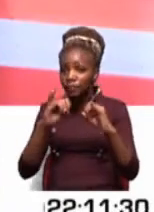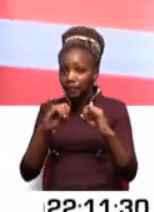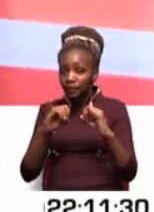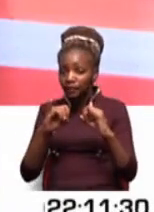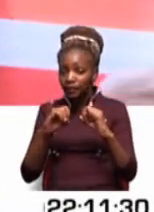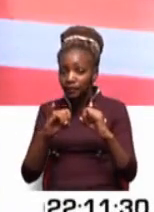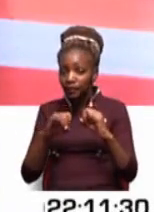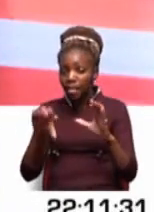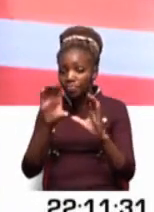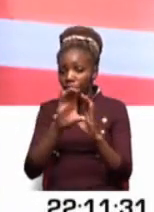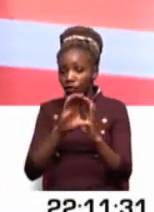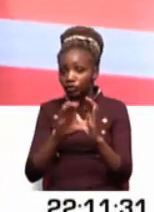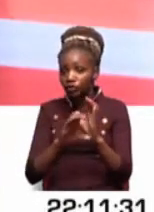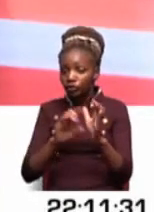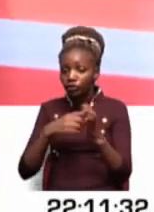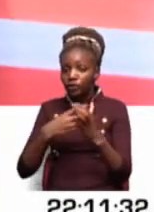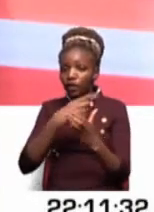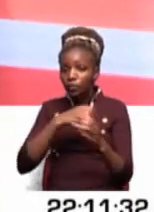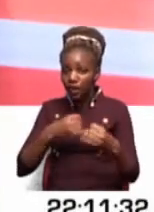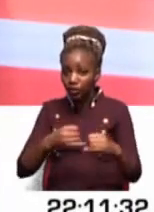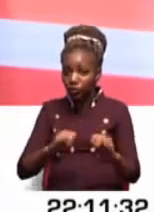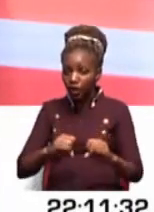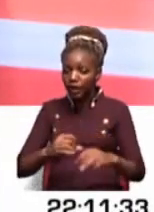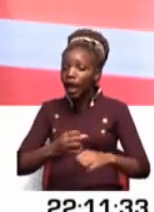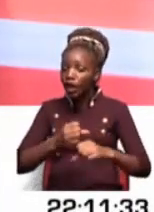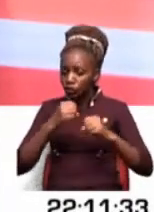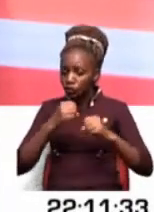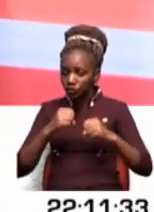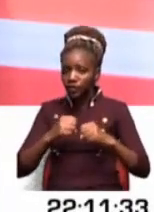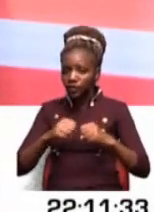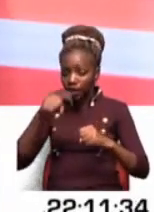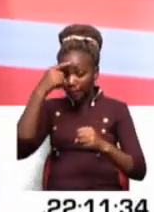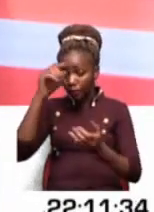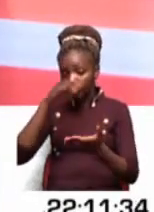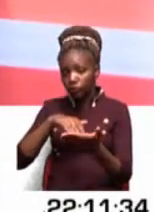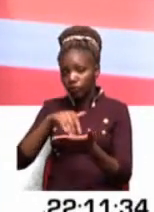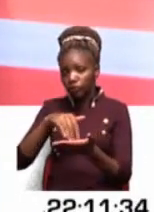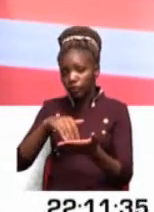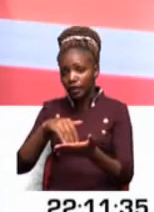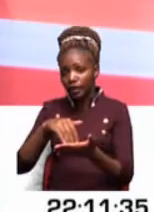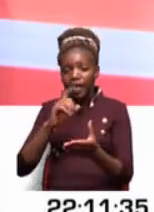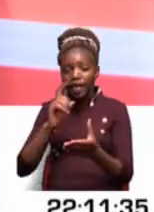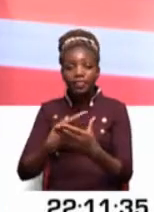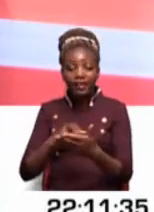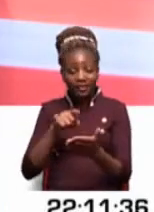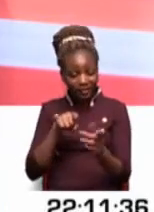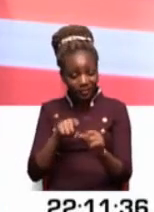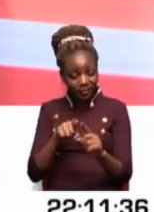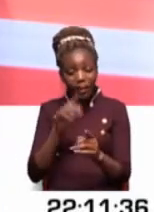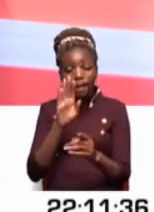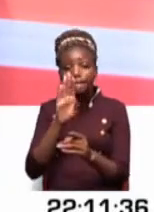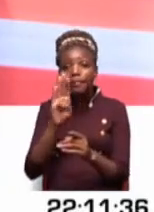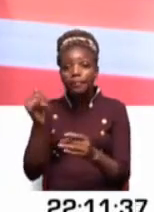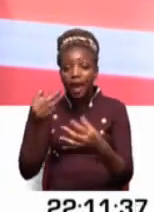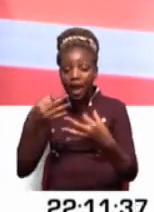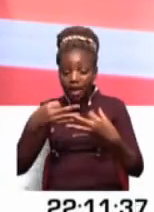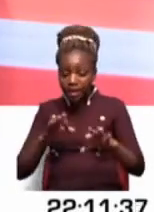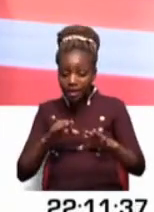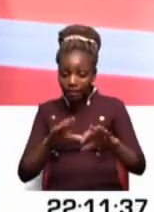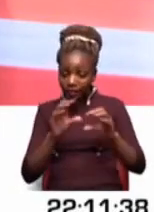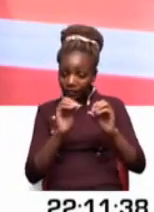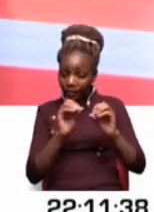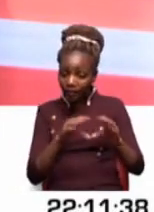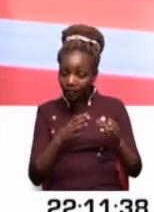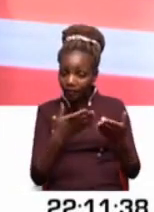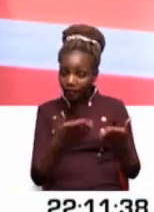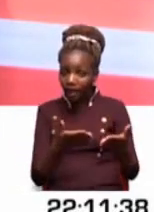constitution. Mm-hmm. We still are trying to make it stronger because it had been weakened before. Even this BBI, if it is left with that, if it's done with